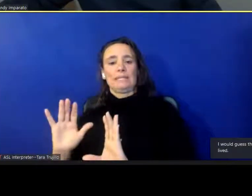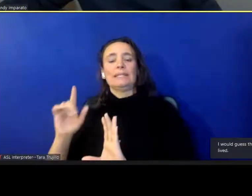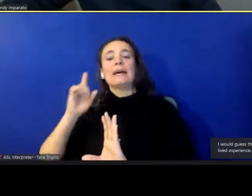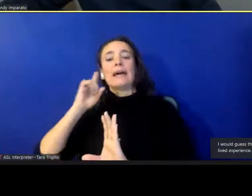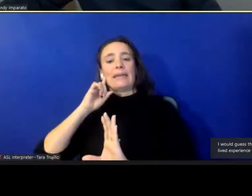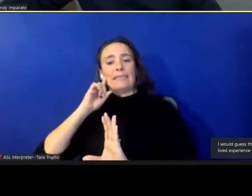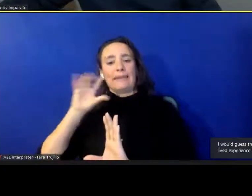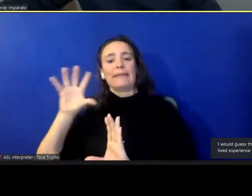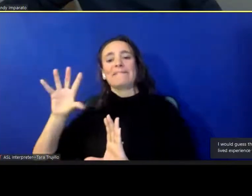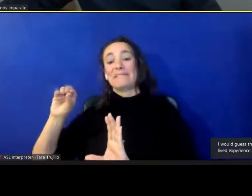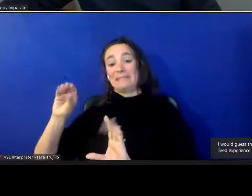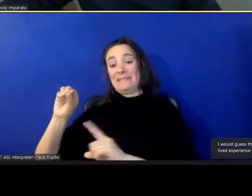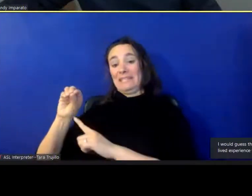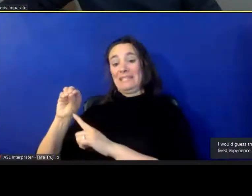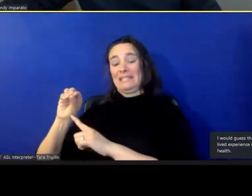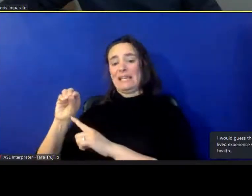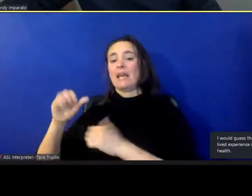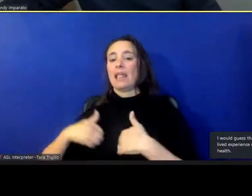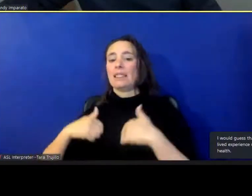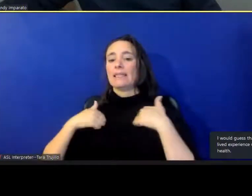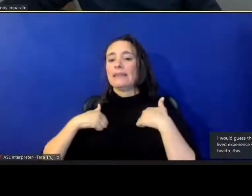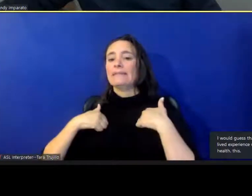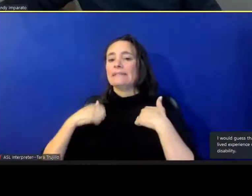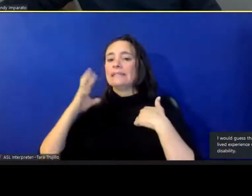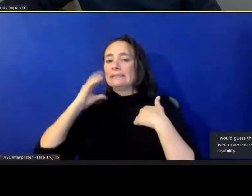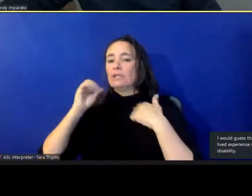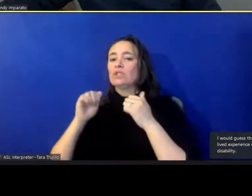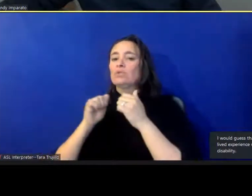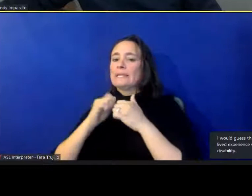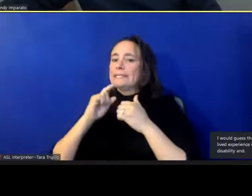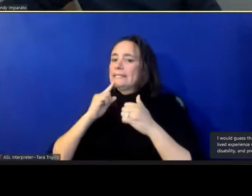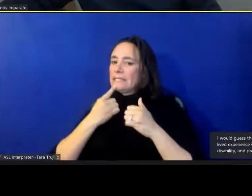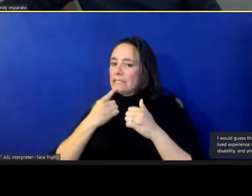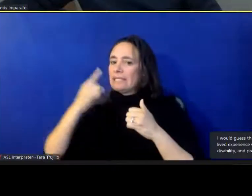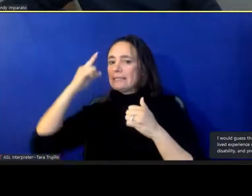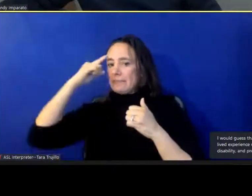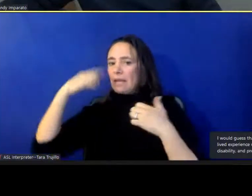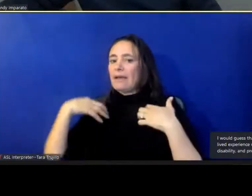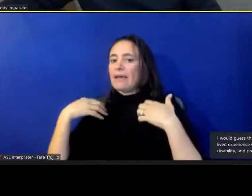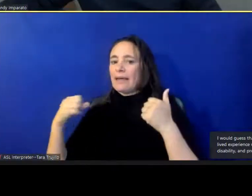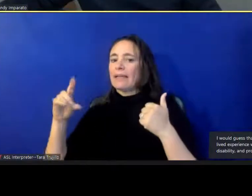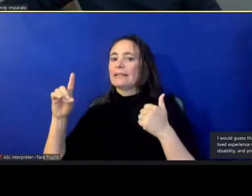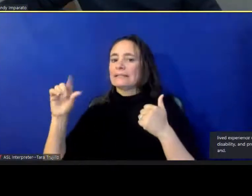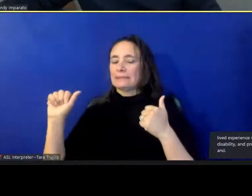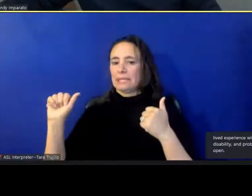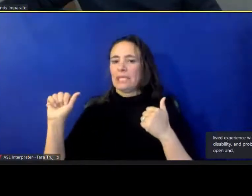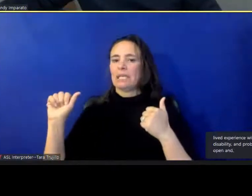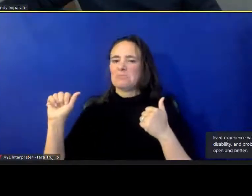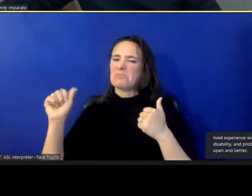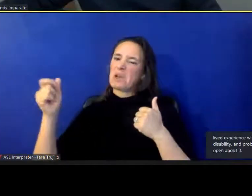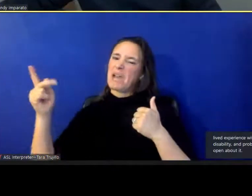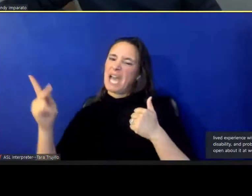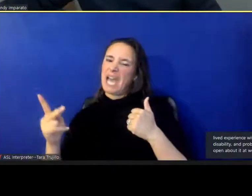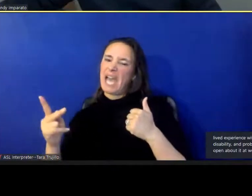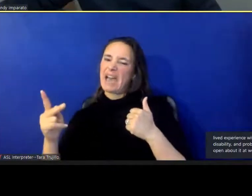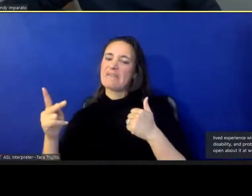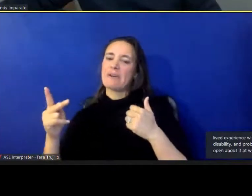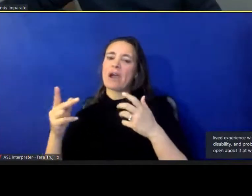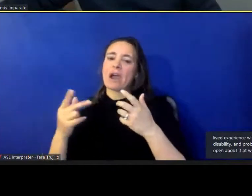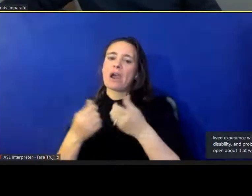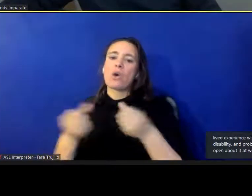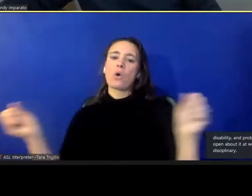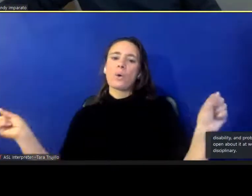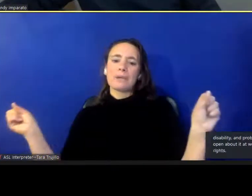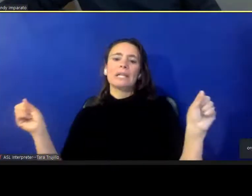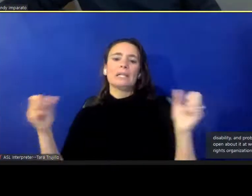experience with a pretty serious mental health disability, and probably half of them are out and open about it at work because we're a disability